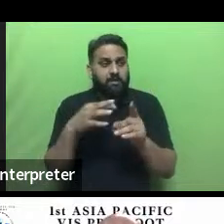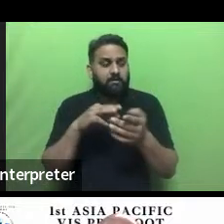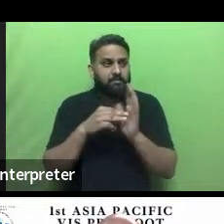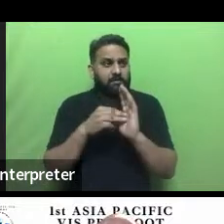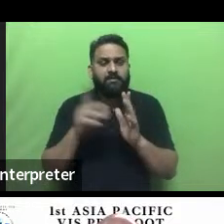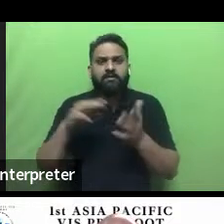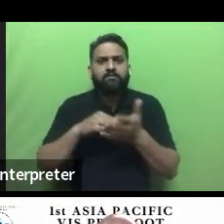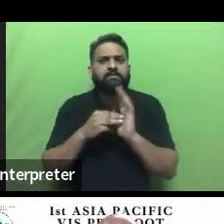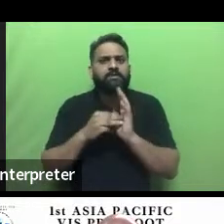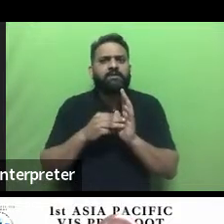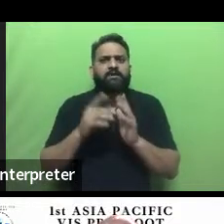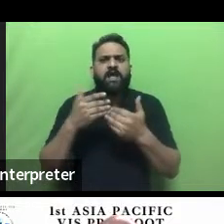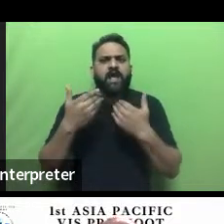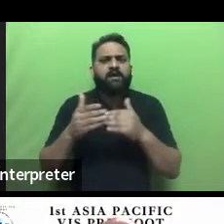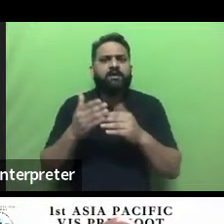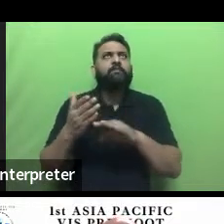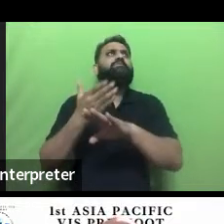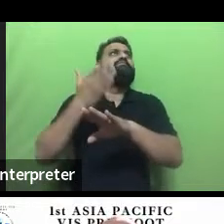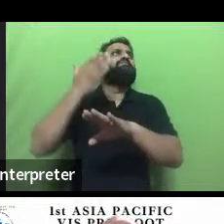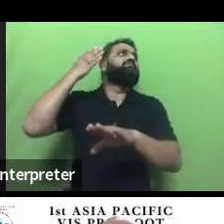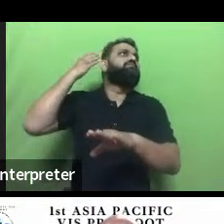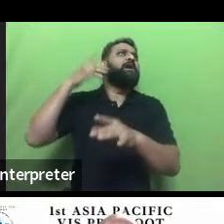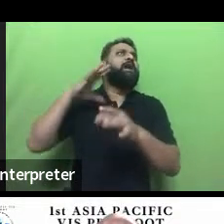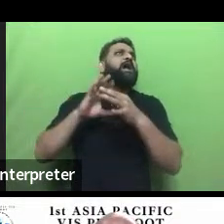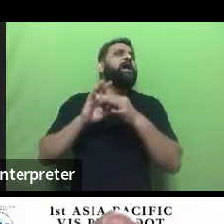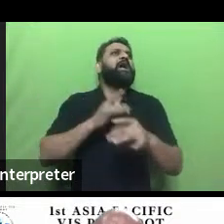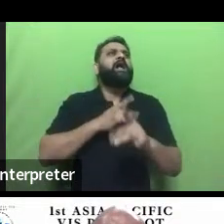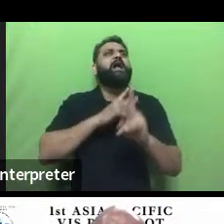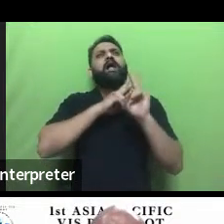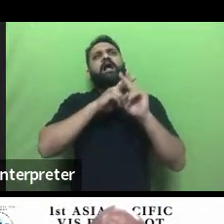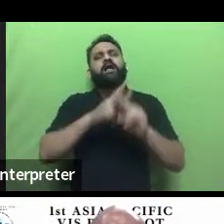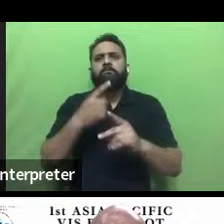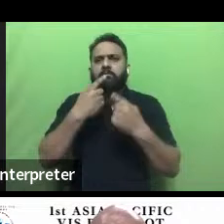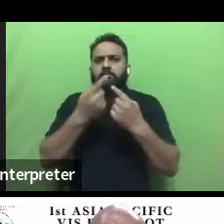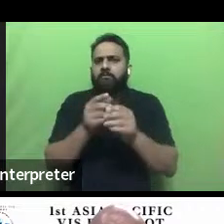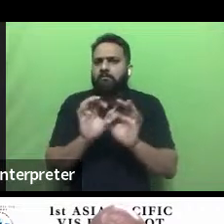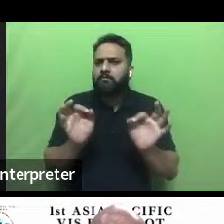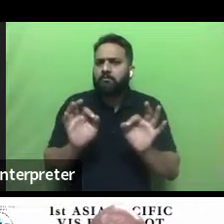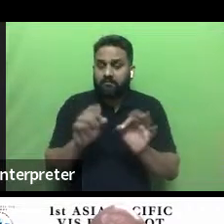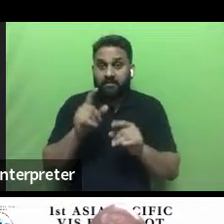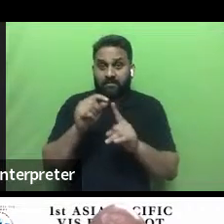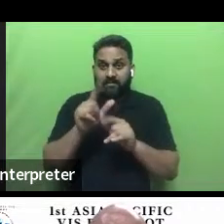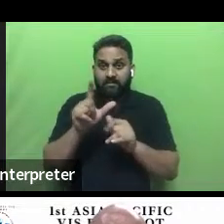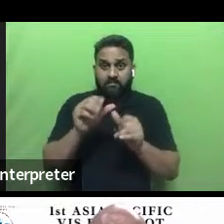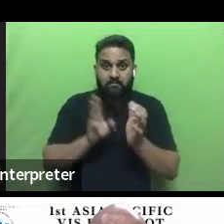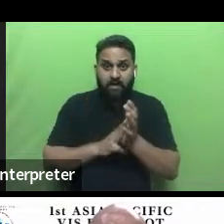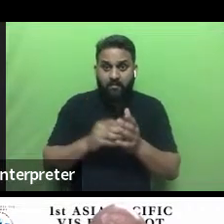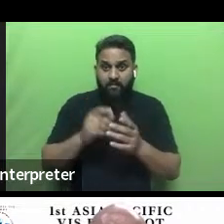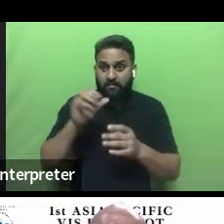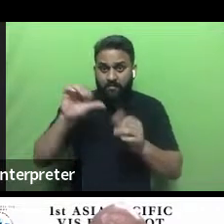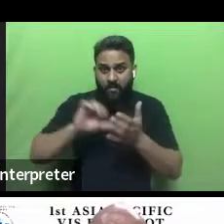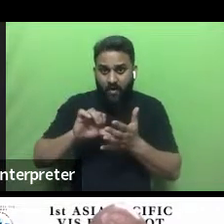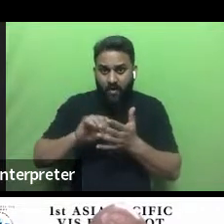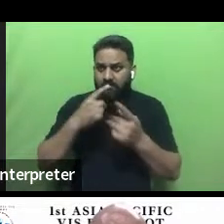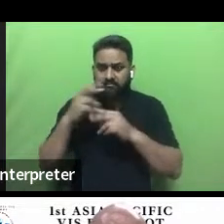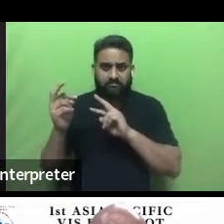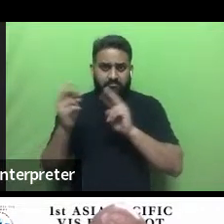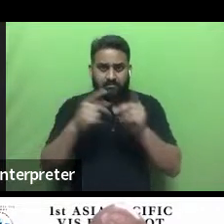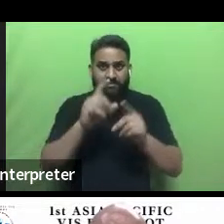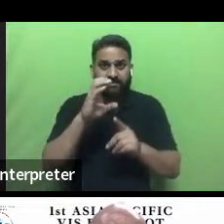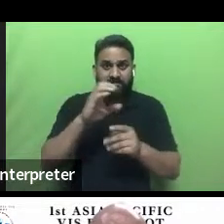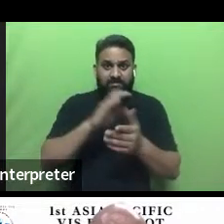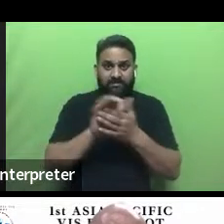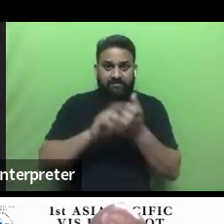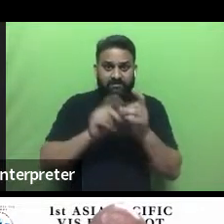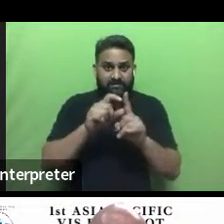to continue any previously established practices. At the Palm Oil Summit, Ms. Bhupati had notified Mr. Chandra